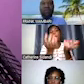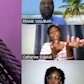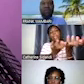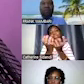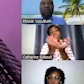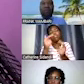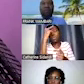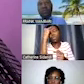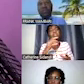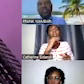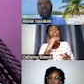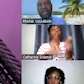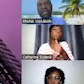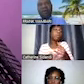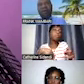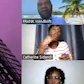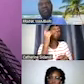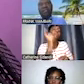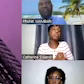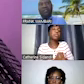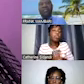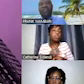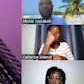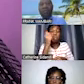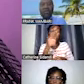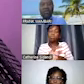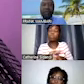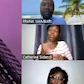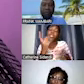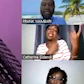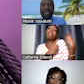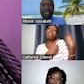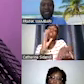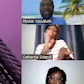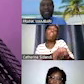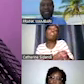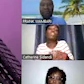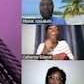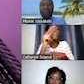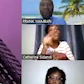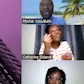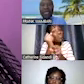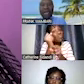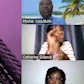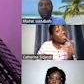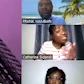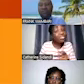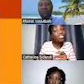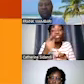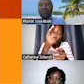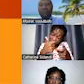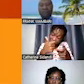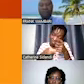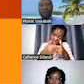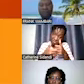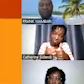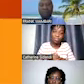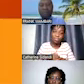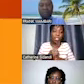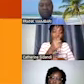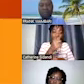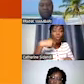that you used to depend on, what do you do? Put in the chat. How do you move on from the business